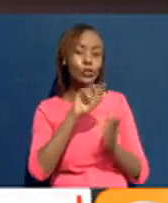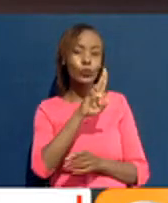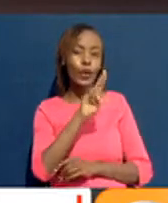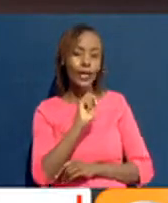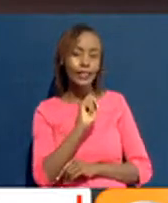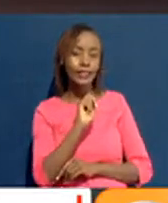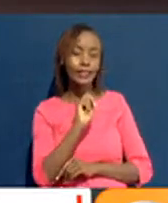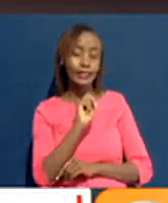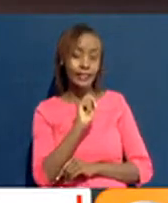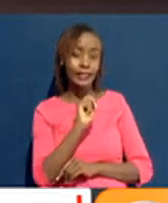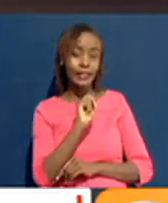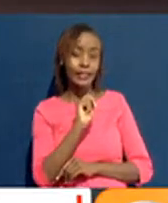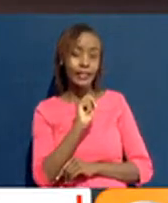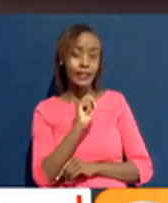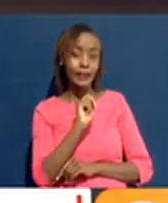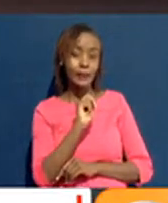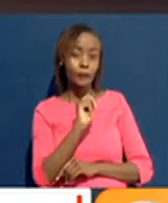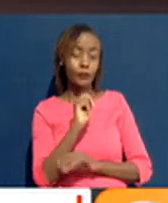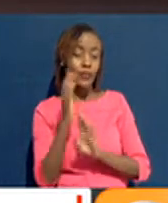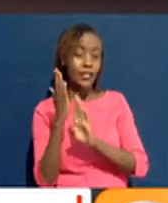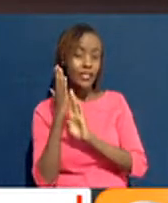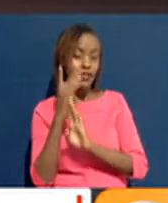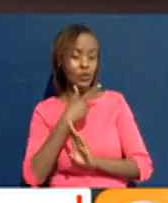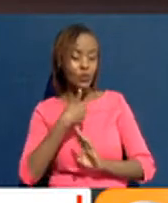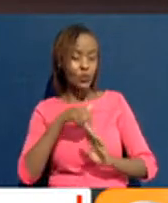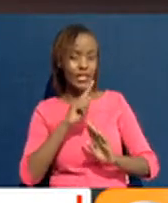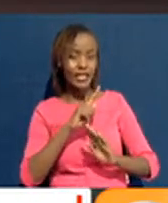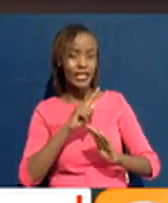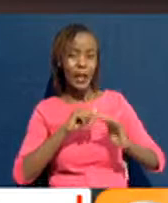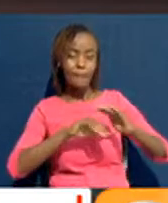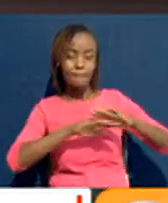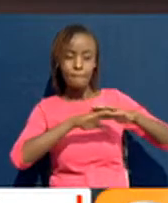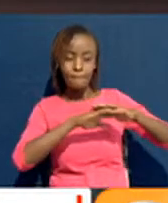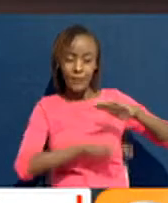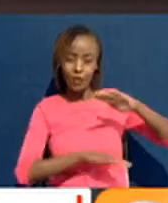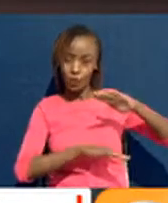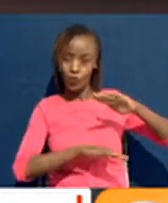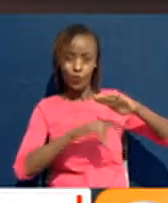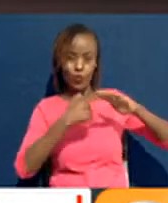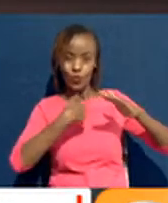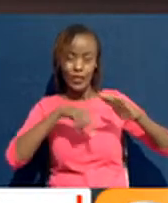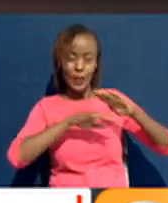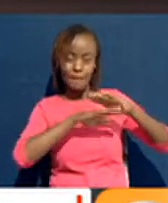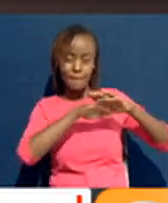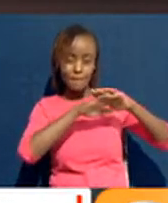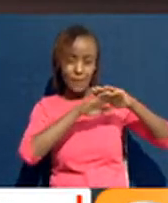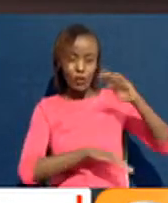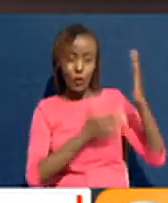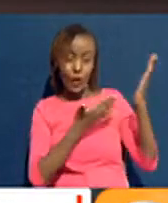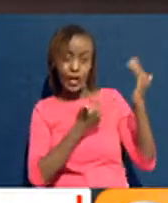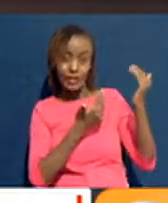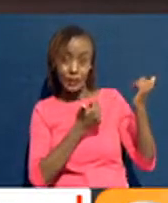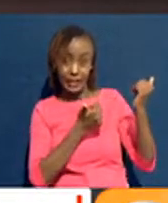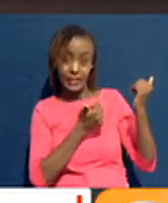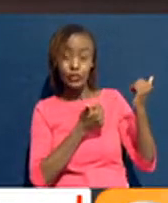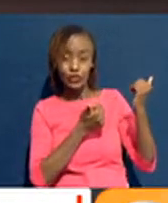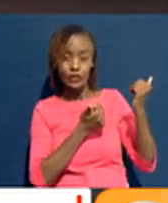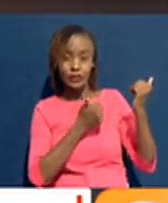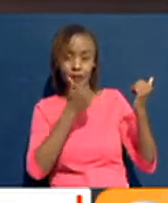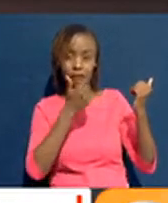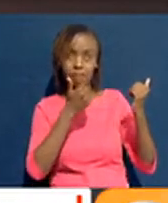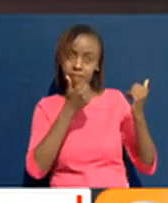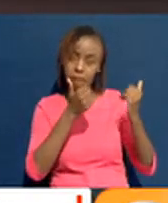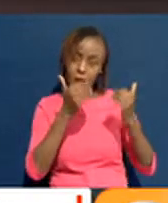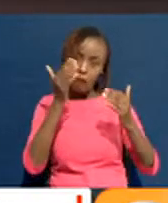can confirm this, we are below the expected ratio in terms of police vis-a-vis